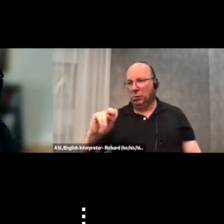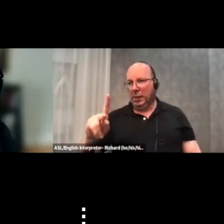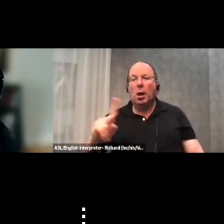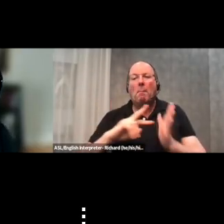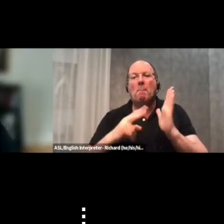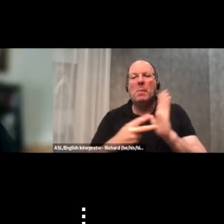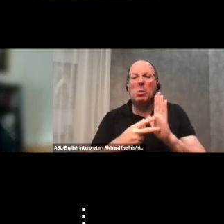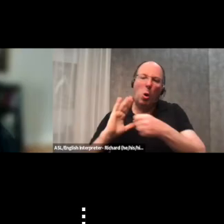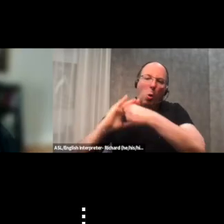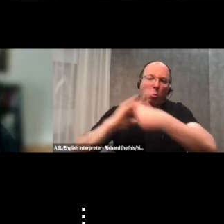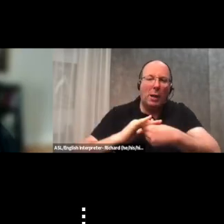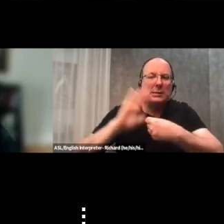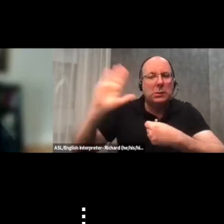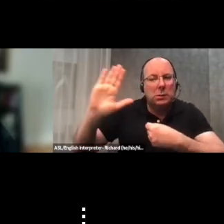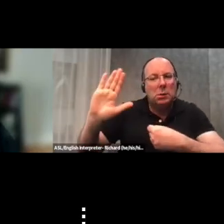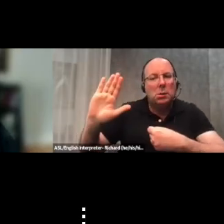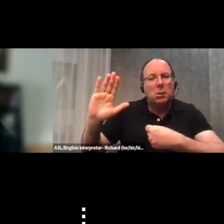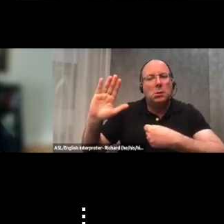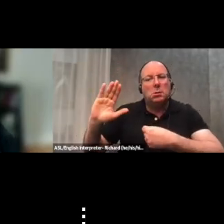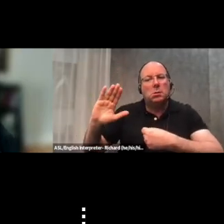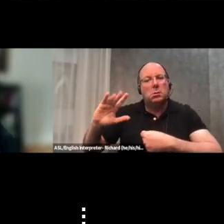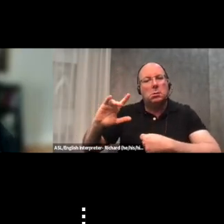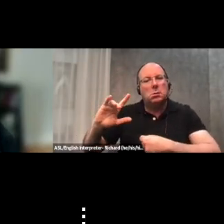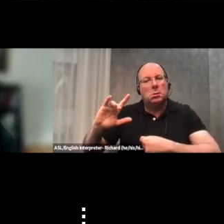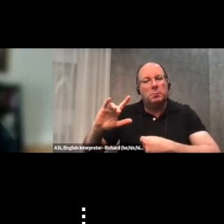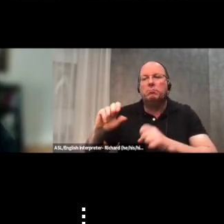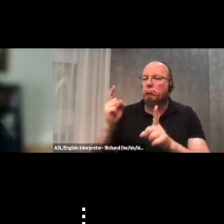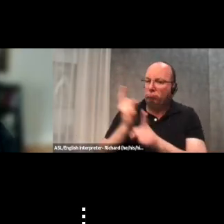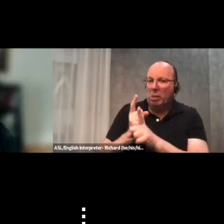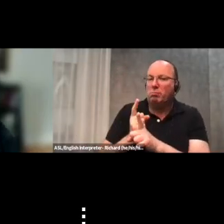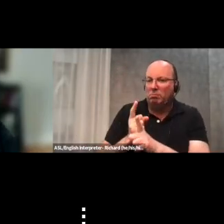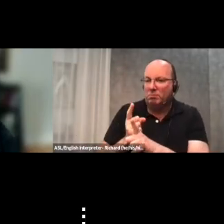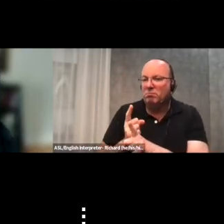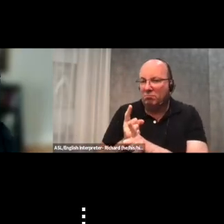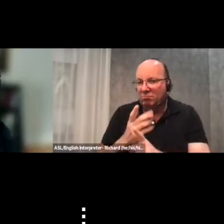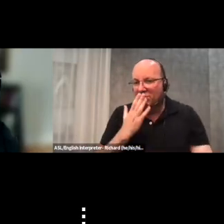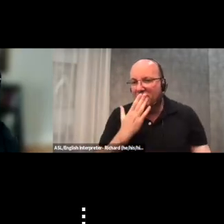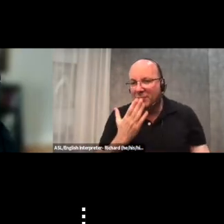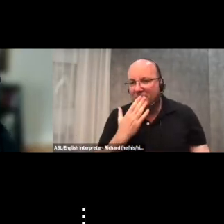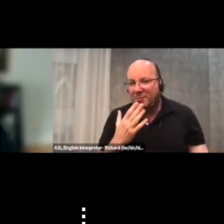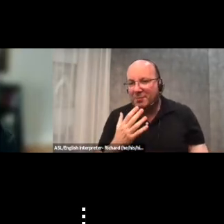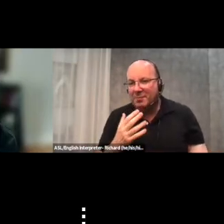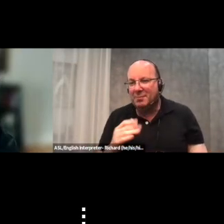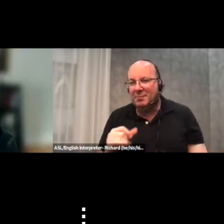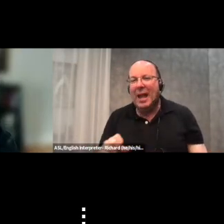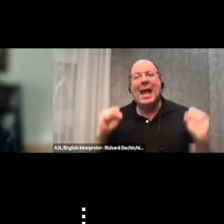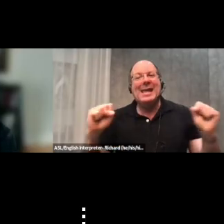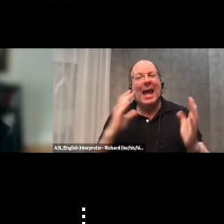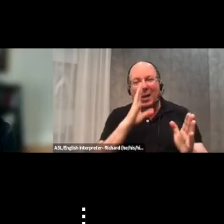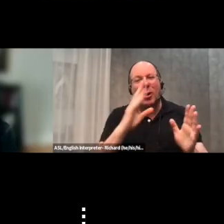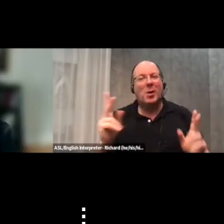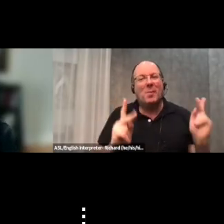sexual enjoyment. So I just wanted to toss that. Yeah, thank you. Absolutely. And Um, yay, straight people, about time to